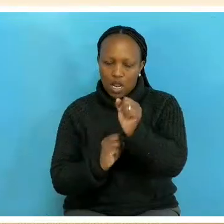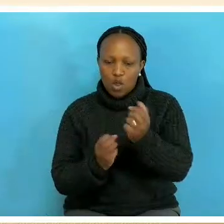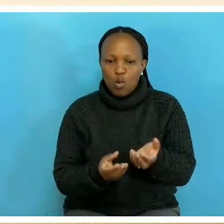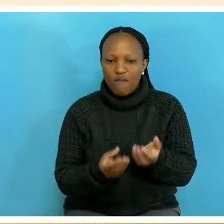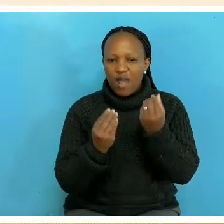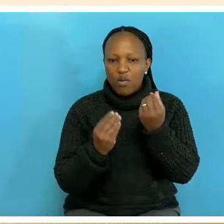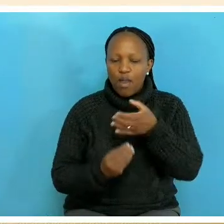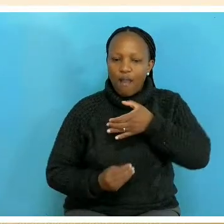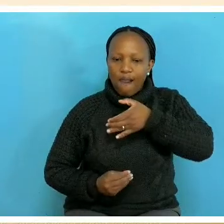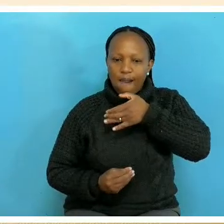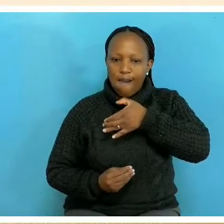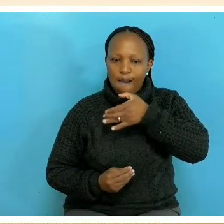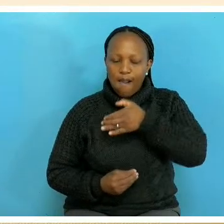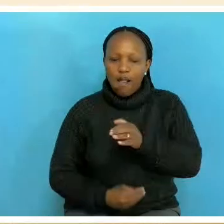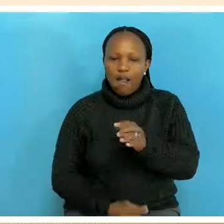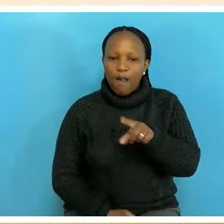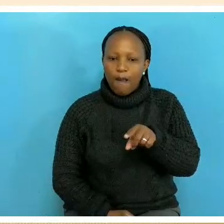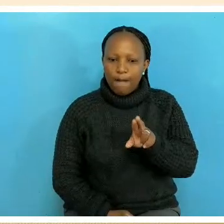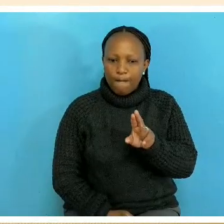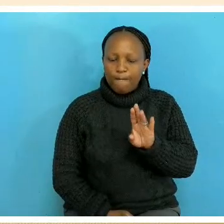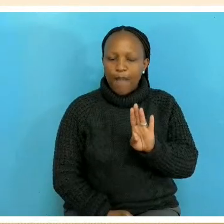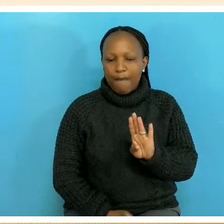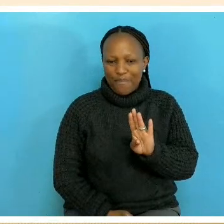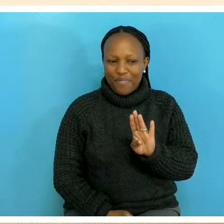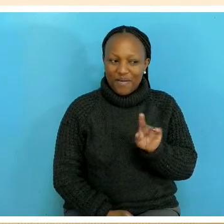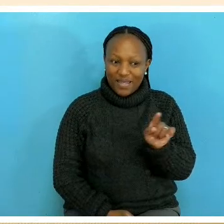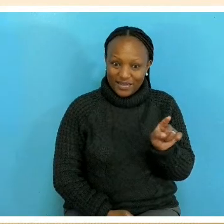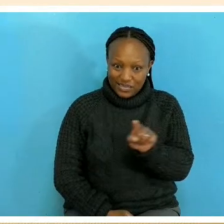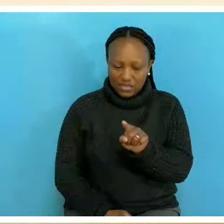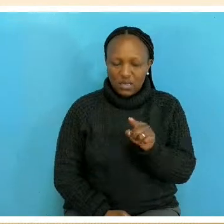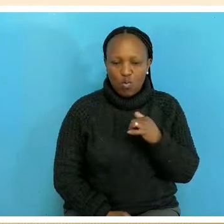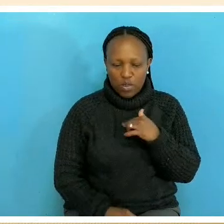pubs. So what has